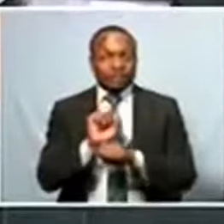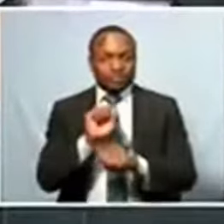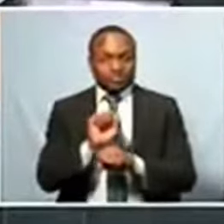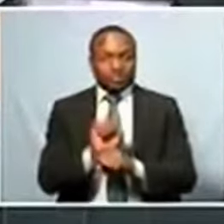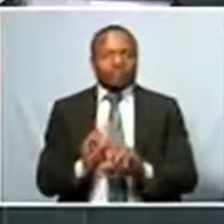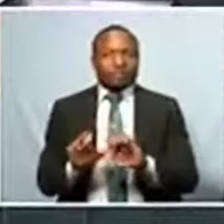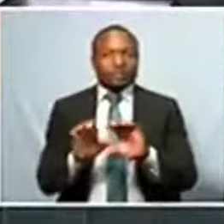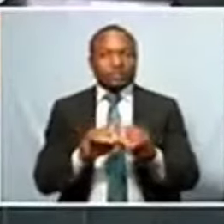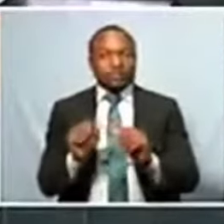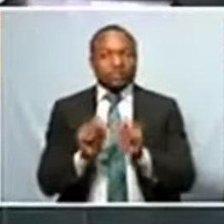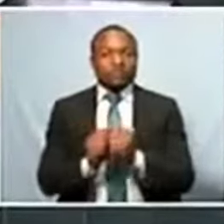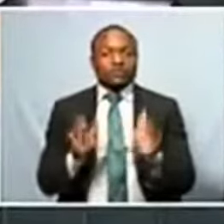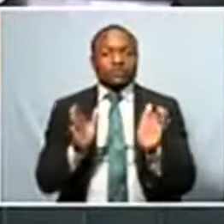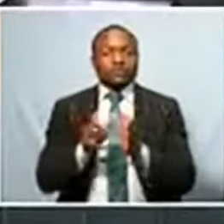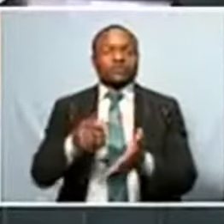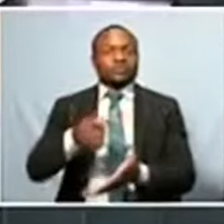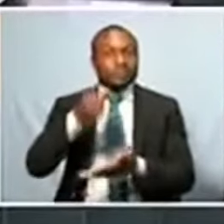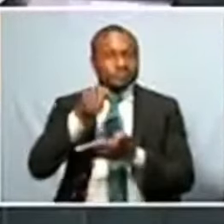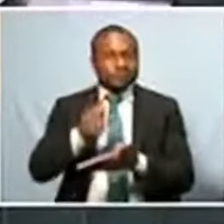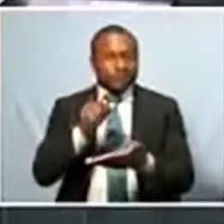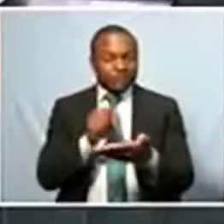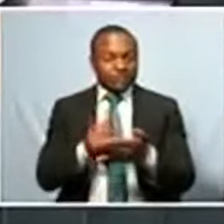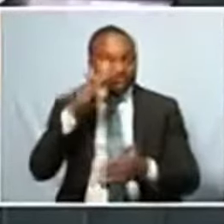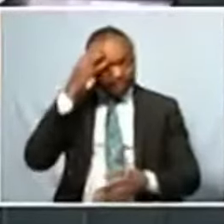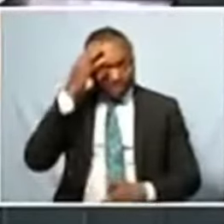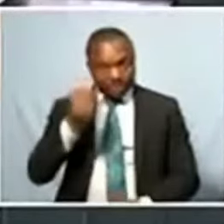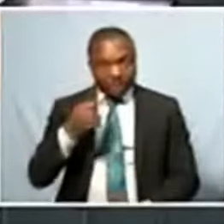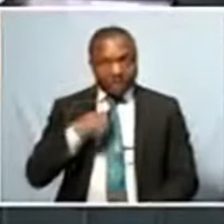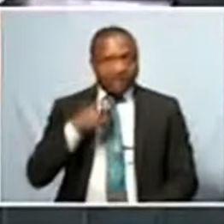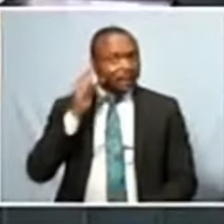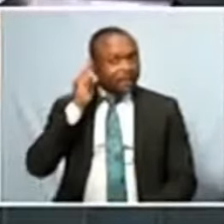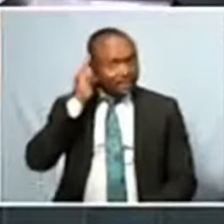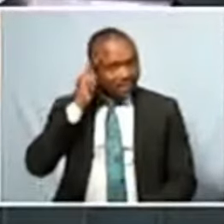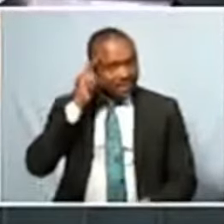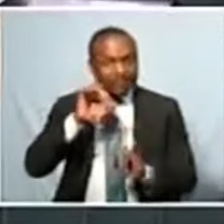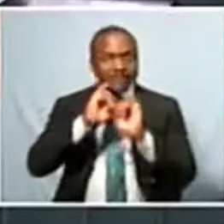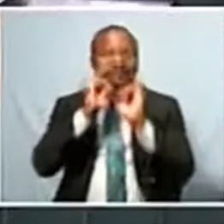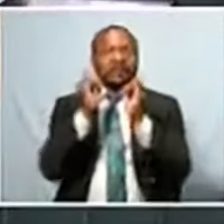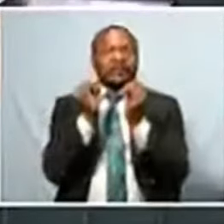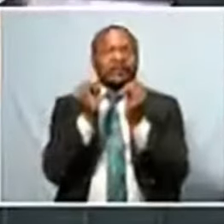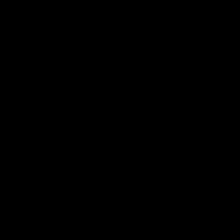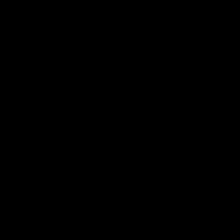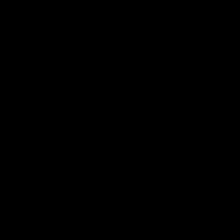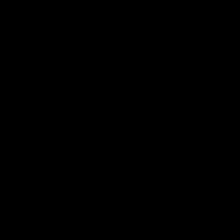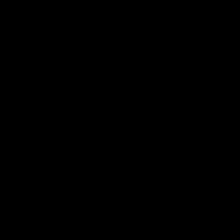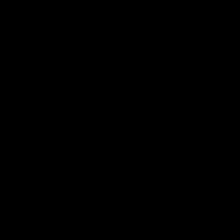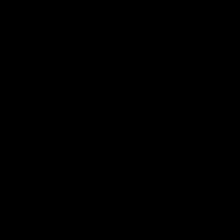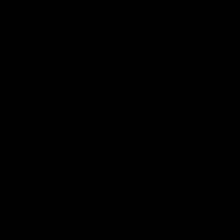with a little budget. This is why I thought an institution like